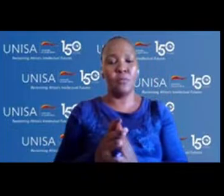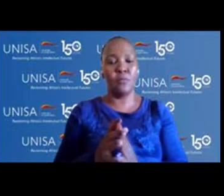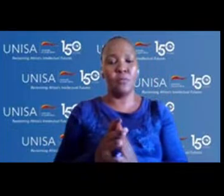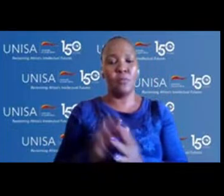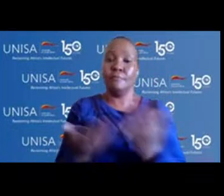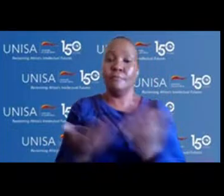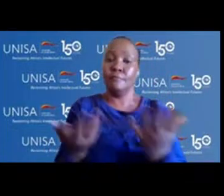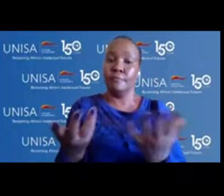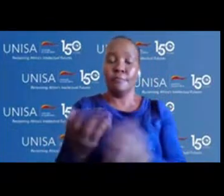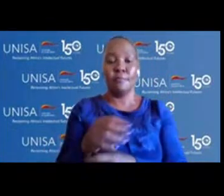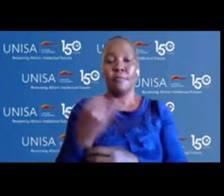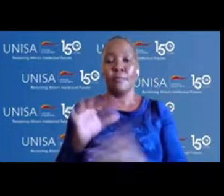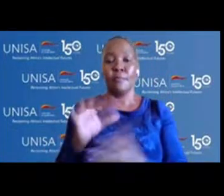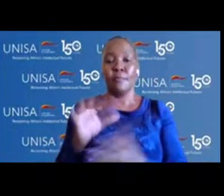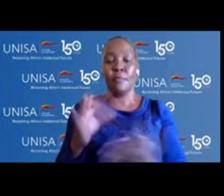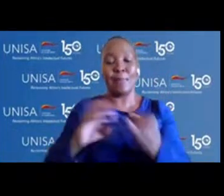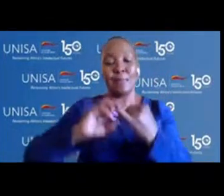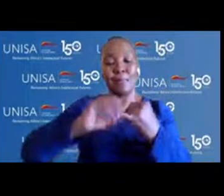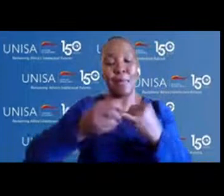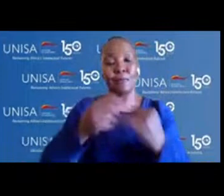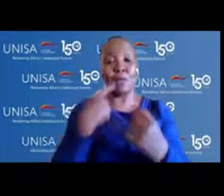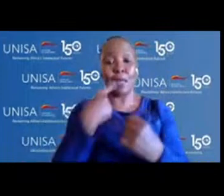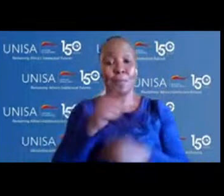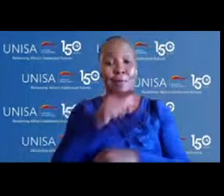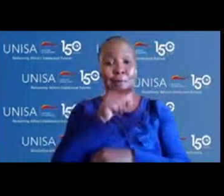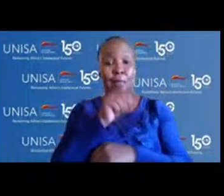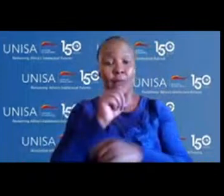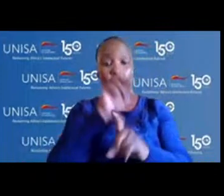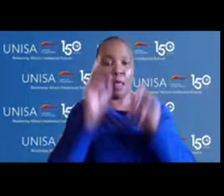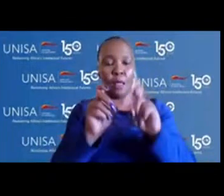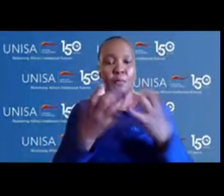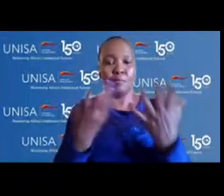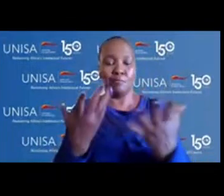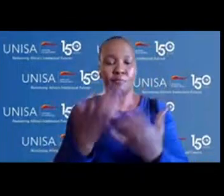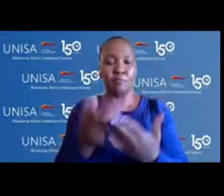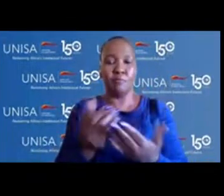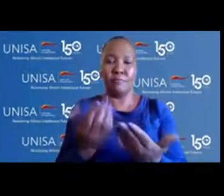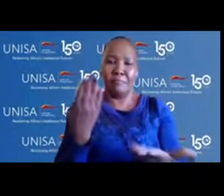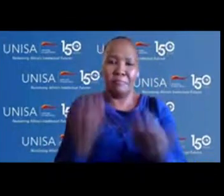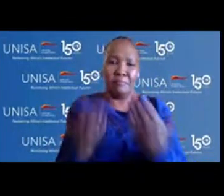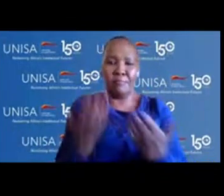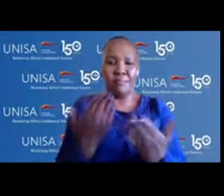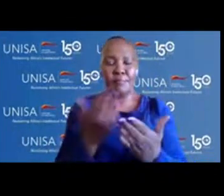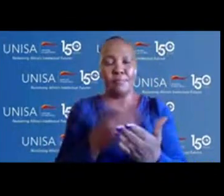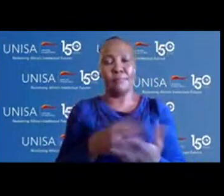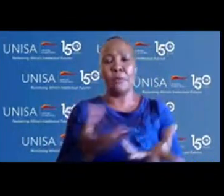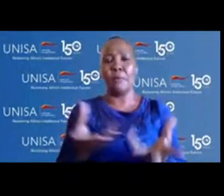While you are trying to answer this question, I'm sure you'll get